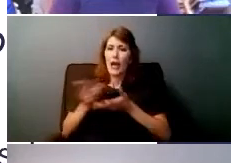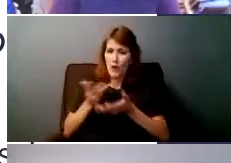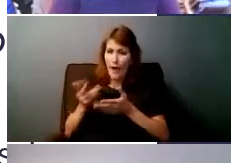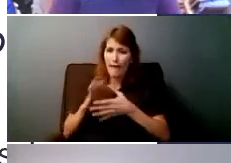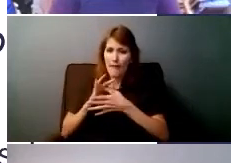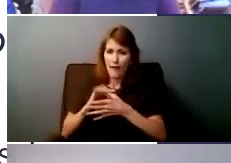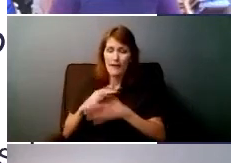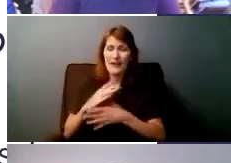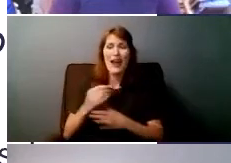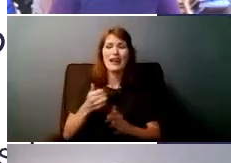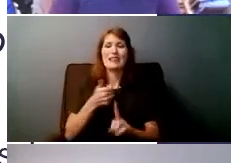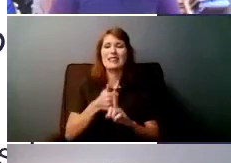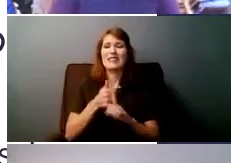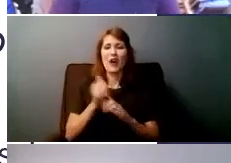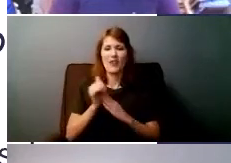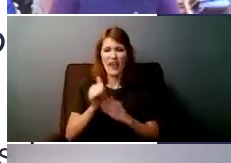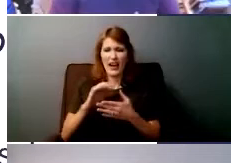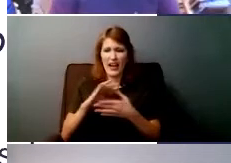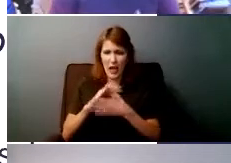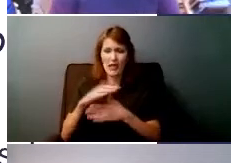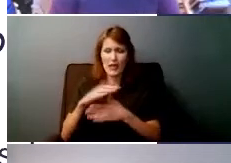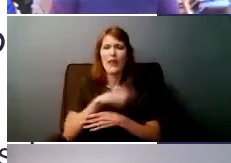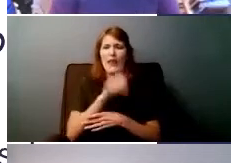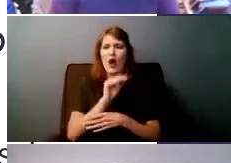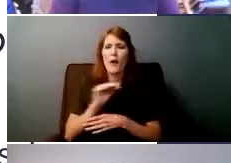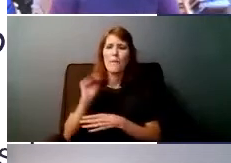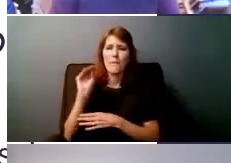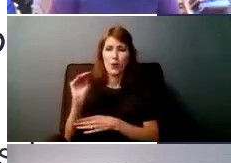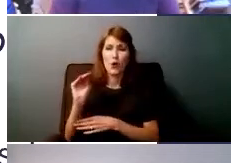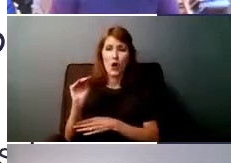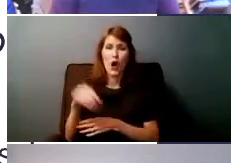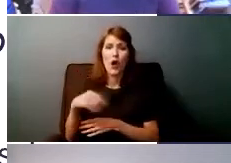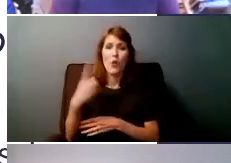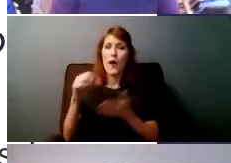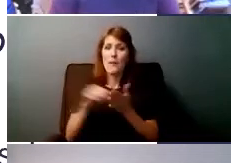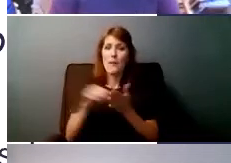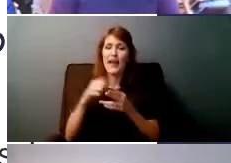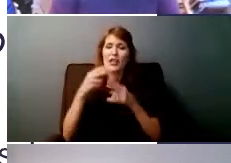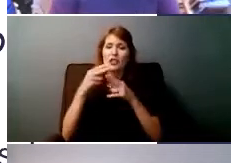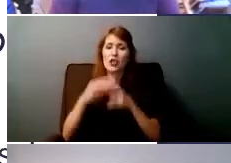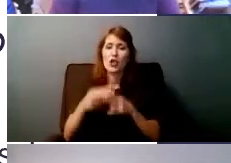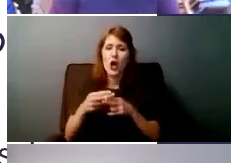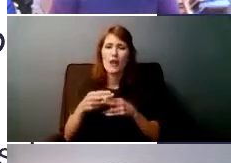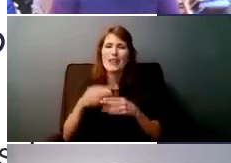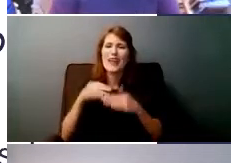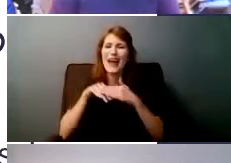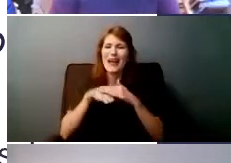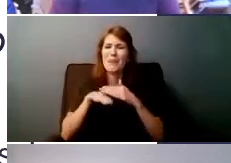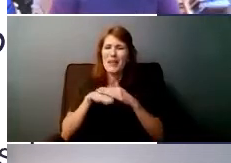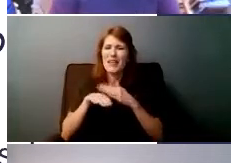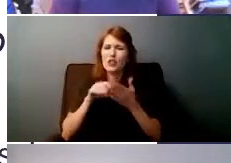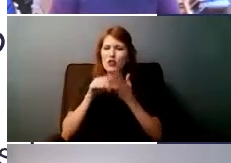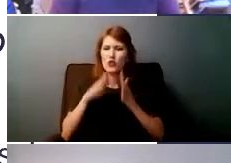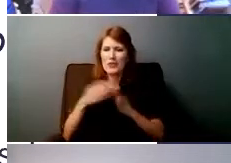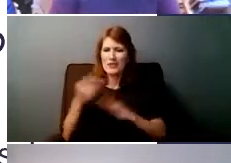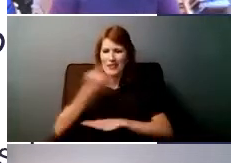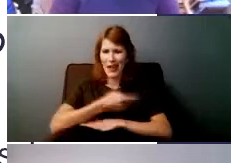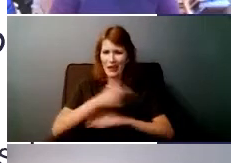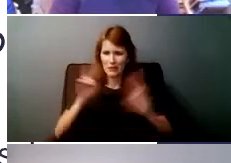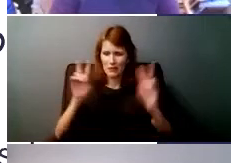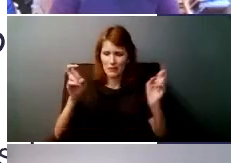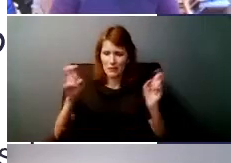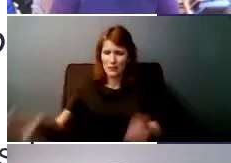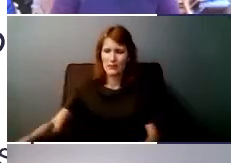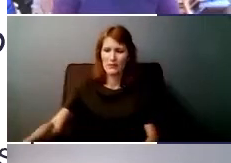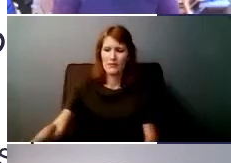self-guided content that they put onto a single page that they called Admitted Student Day. Now, this information fair,